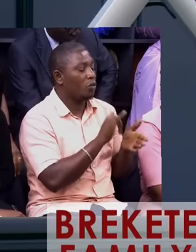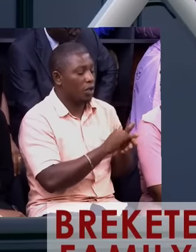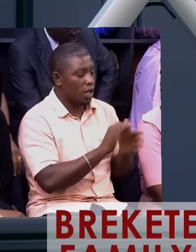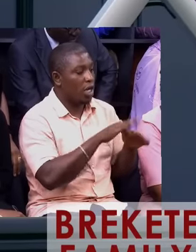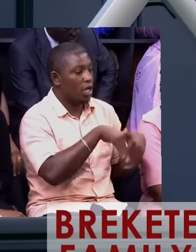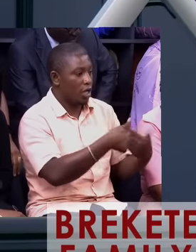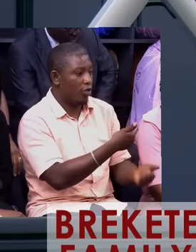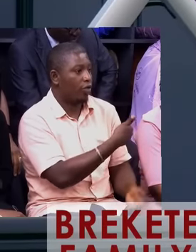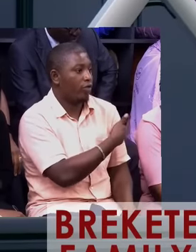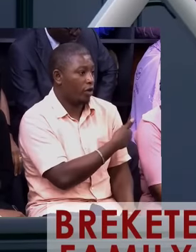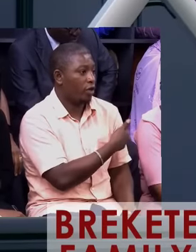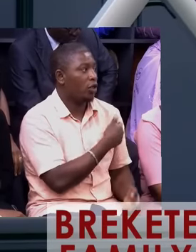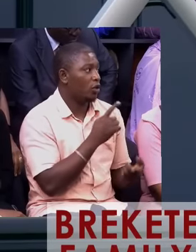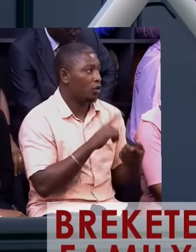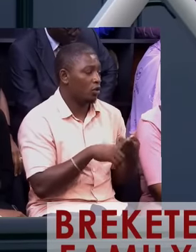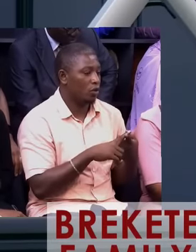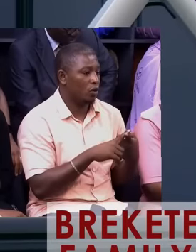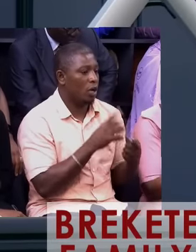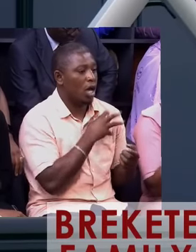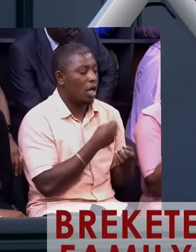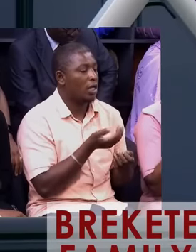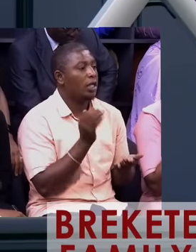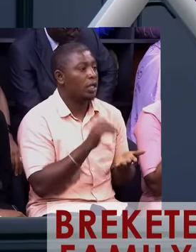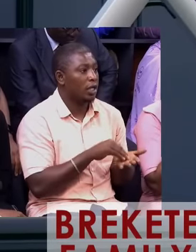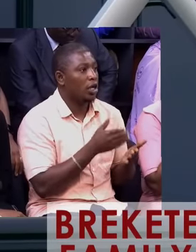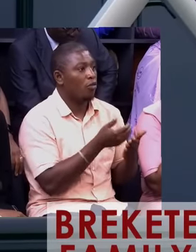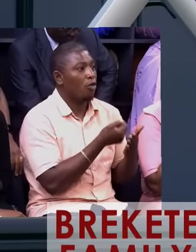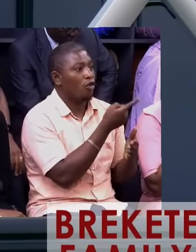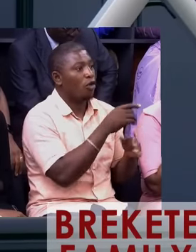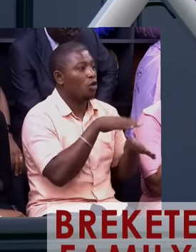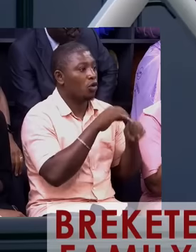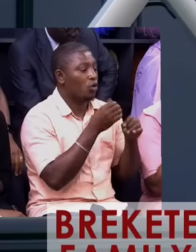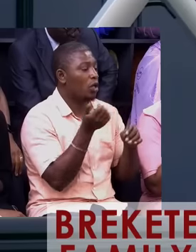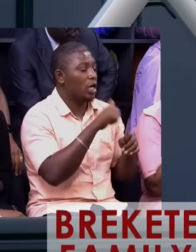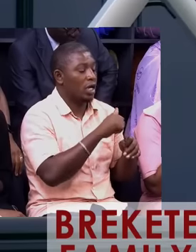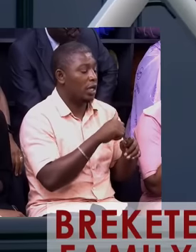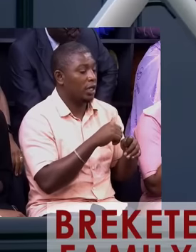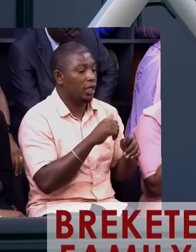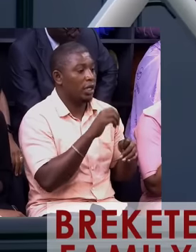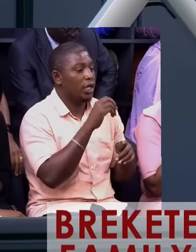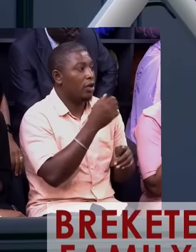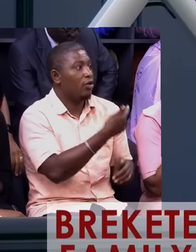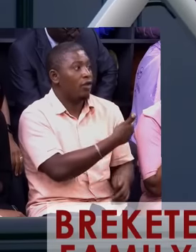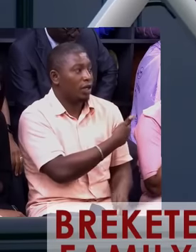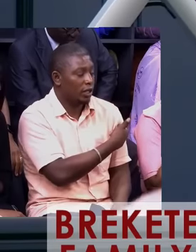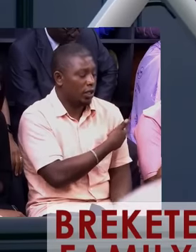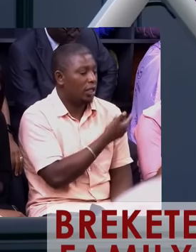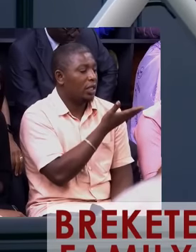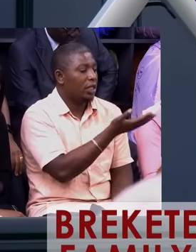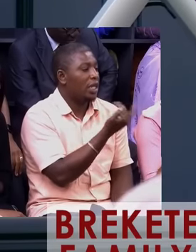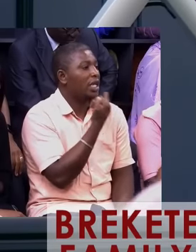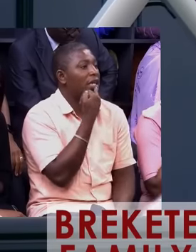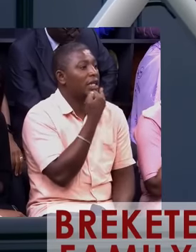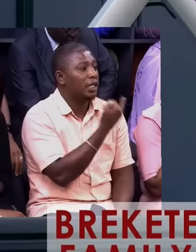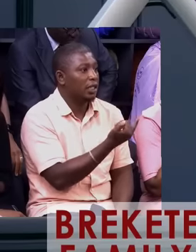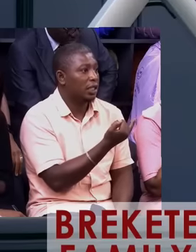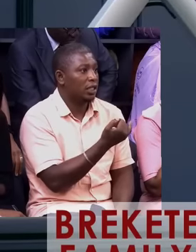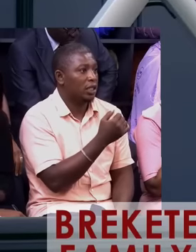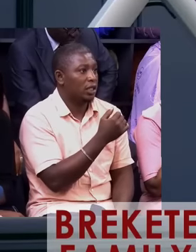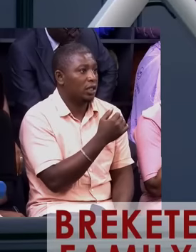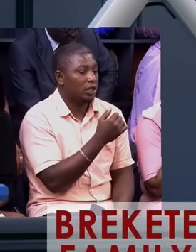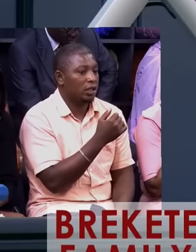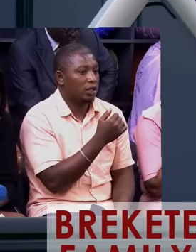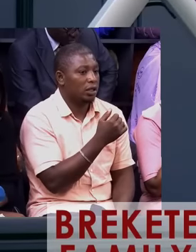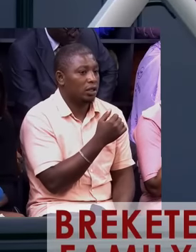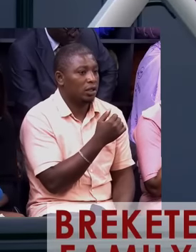some to you know and again before you took any V my ordinary president there is a a fund they